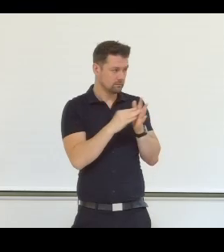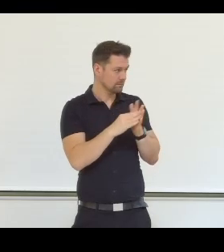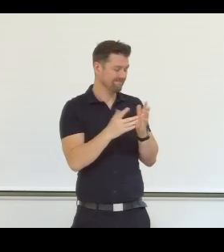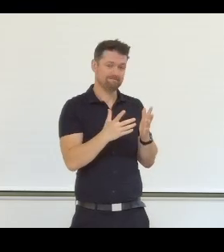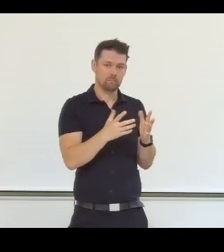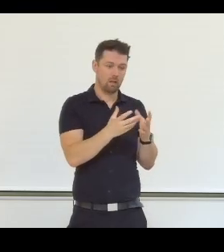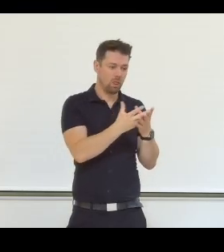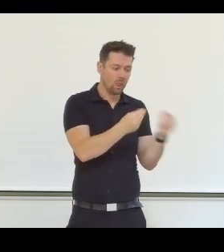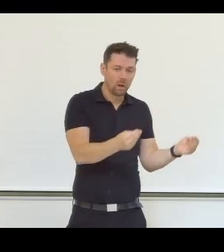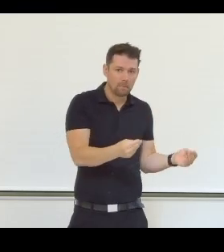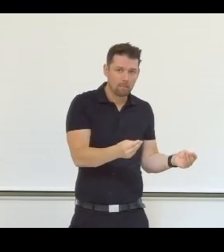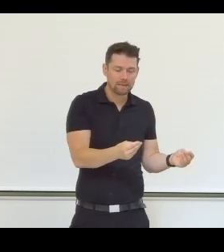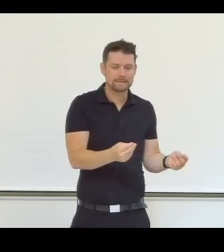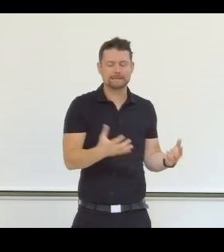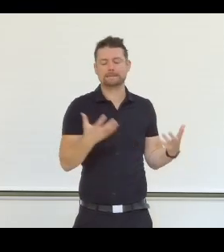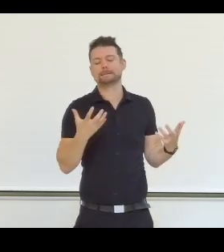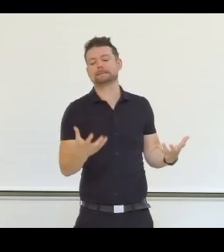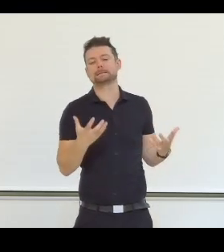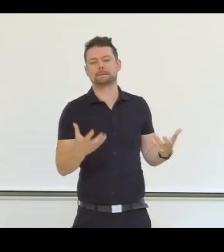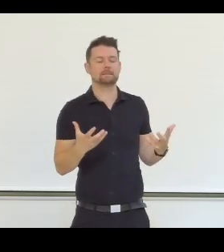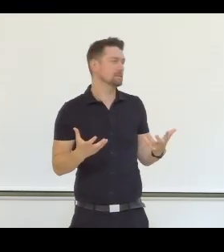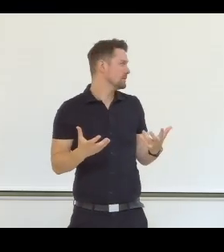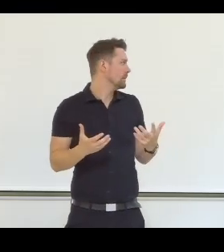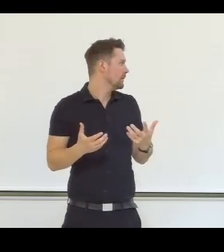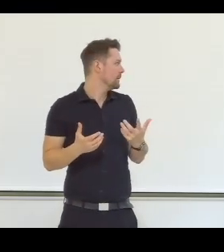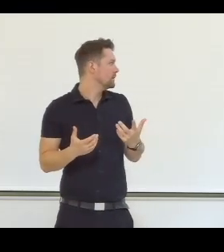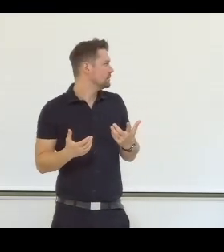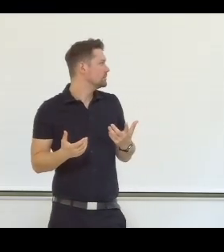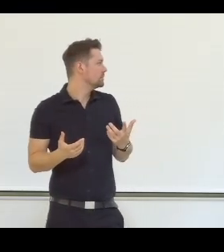annoying, but the crew lives. One of the things that we learned